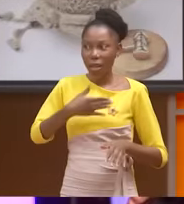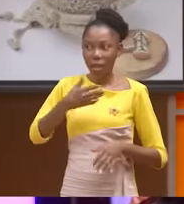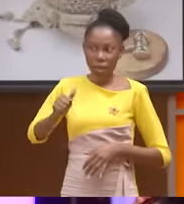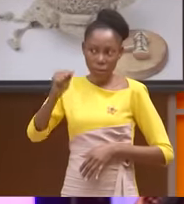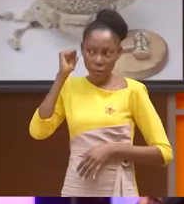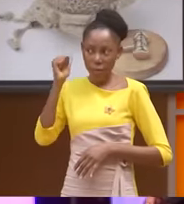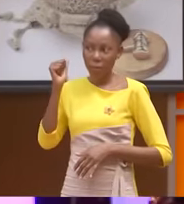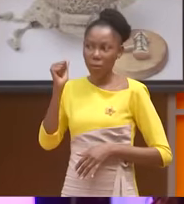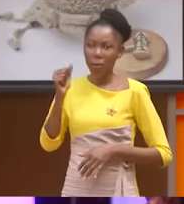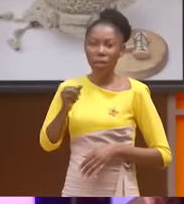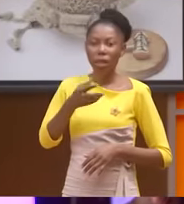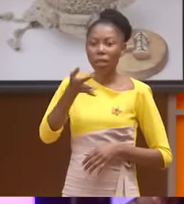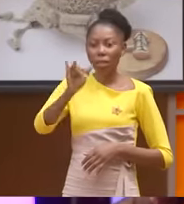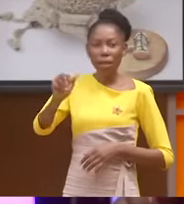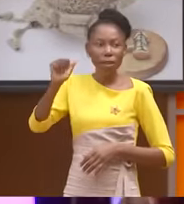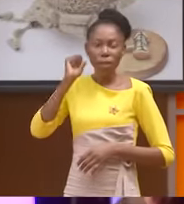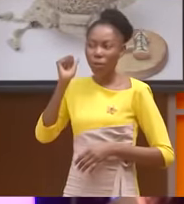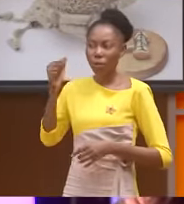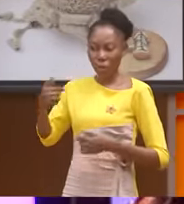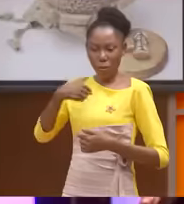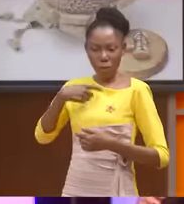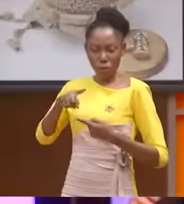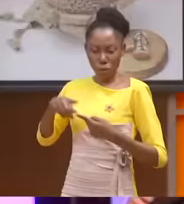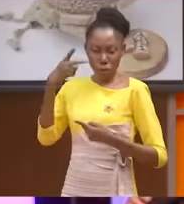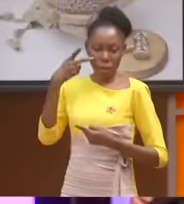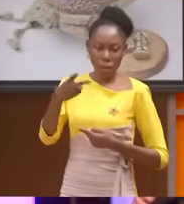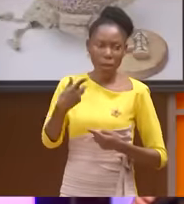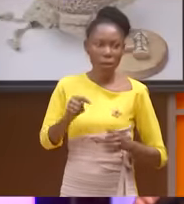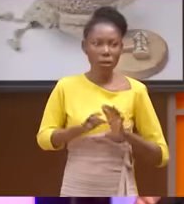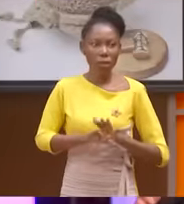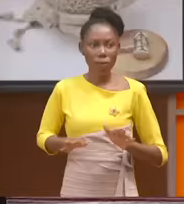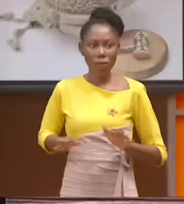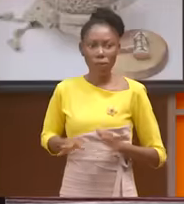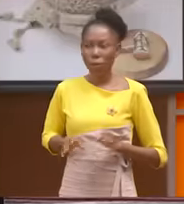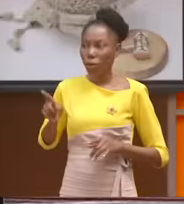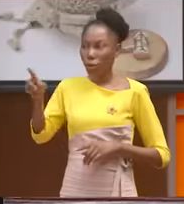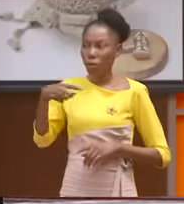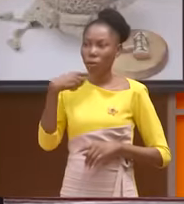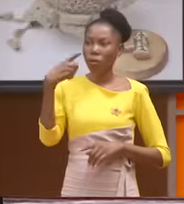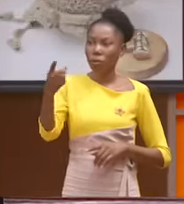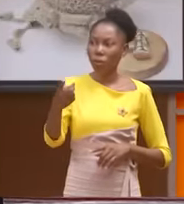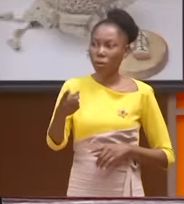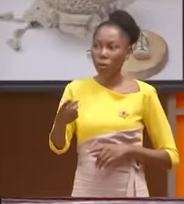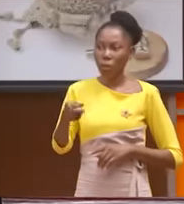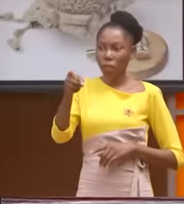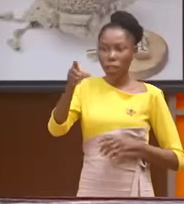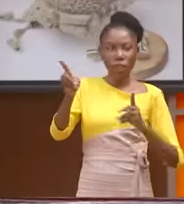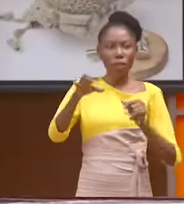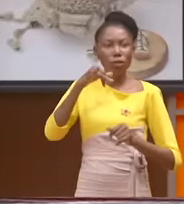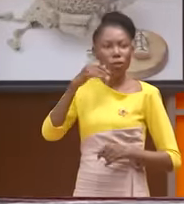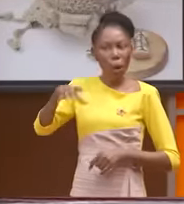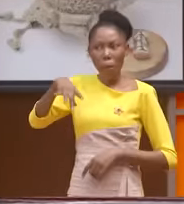hide. House that was due to about 10 years ago, before you came to the house. Did you inform her that you were coming? Imagine. She did not pick my call. He didn't